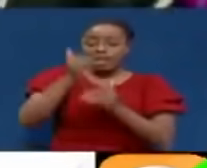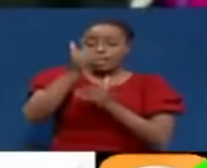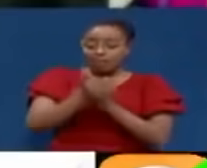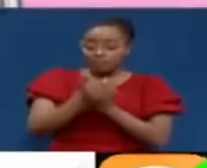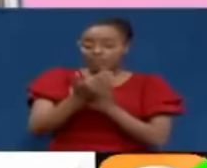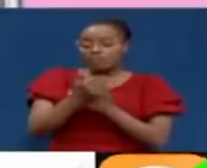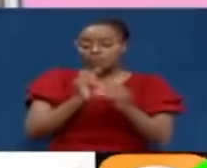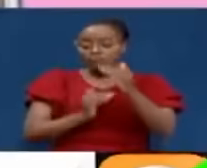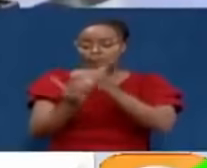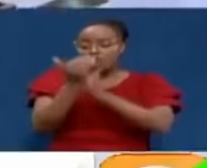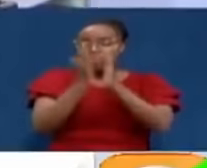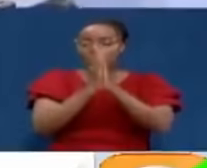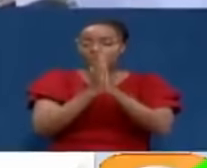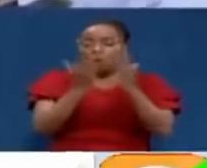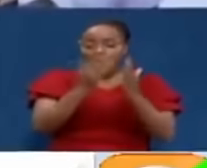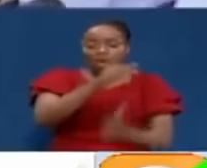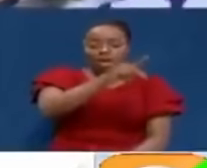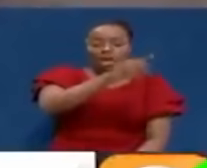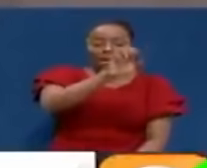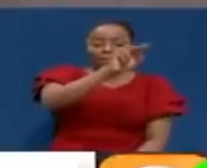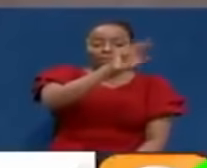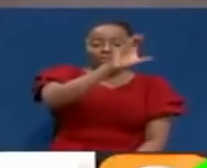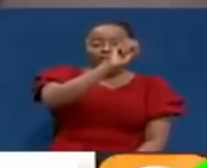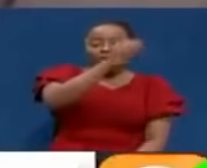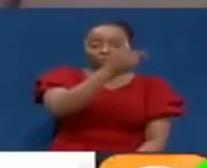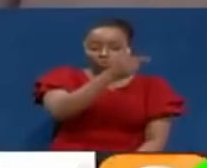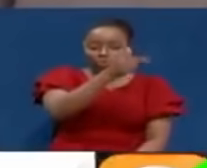after morning prayers at the Free Pentecostal Baraka Church.